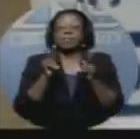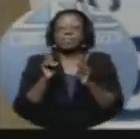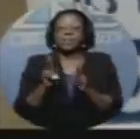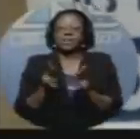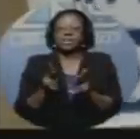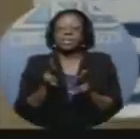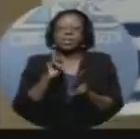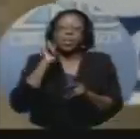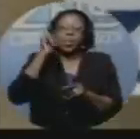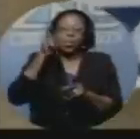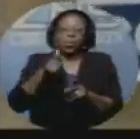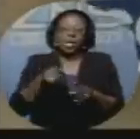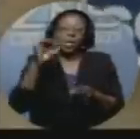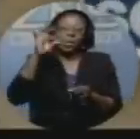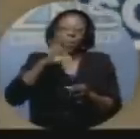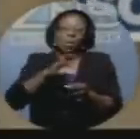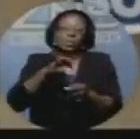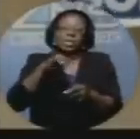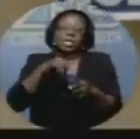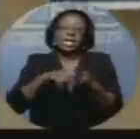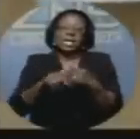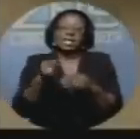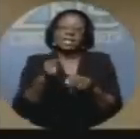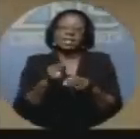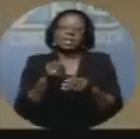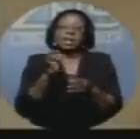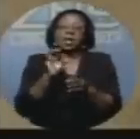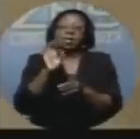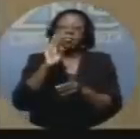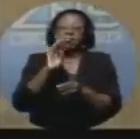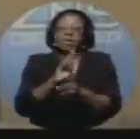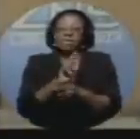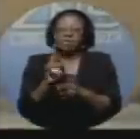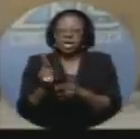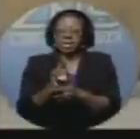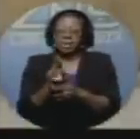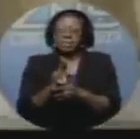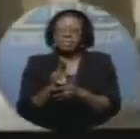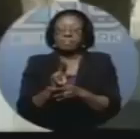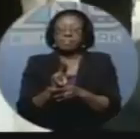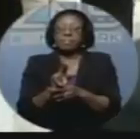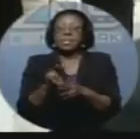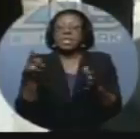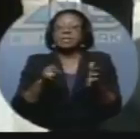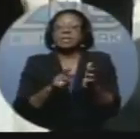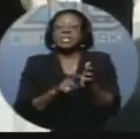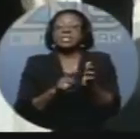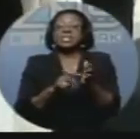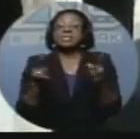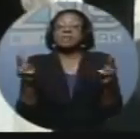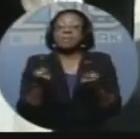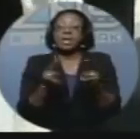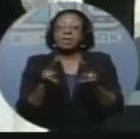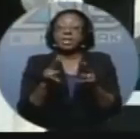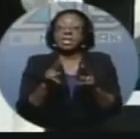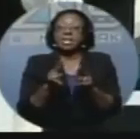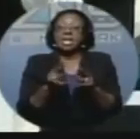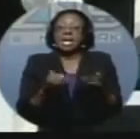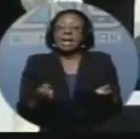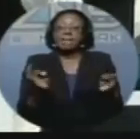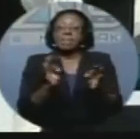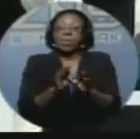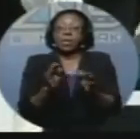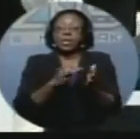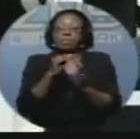an important process for the future of our national economy. This is a very defining moment. It's